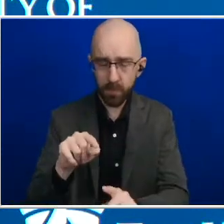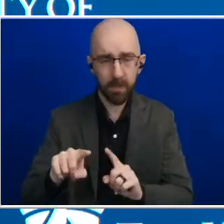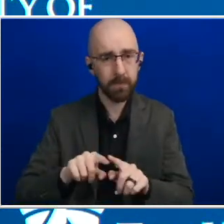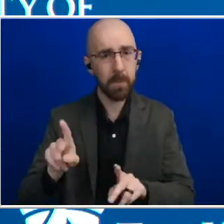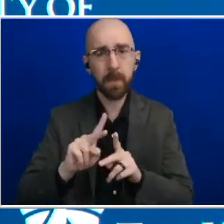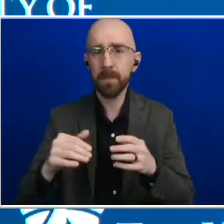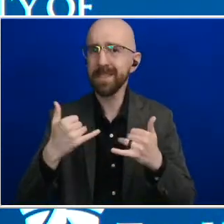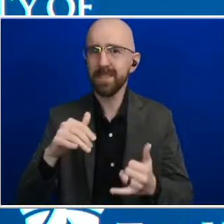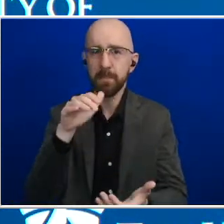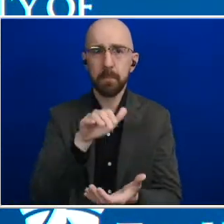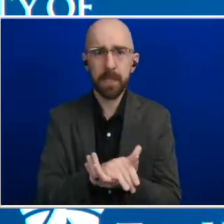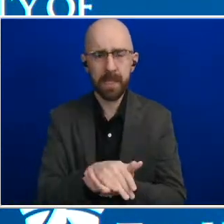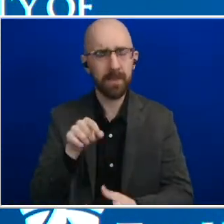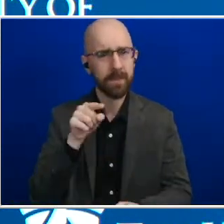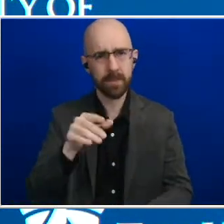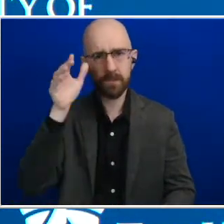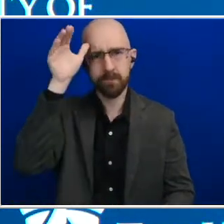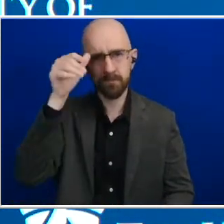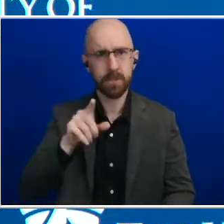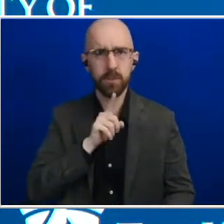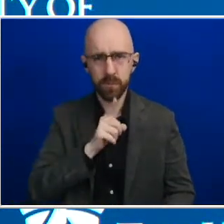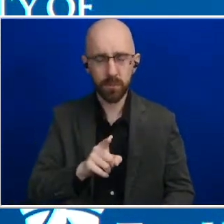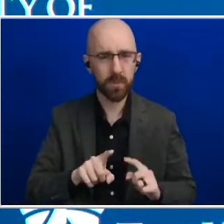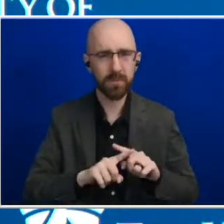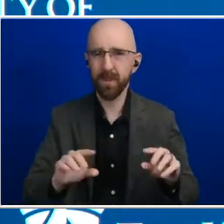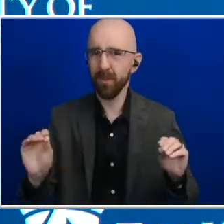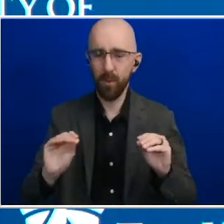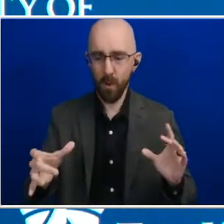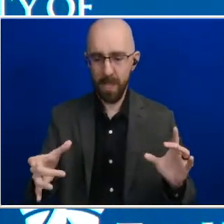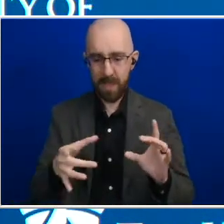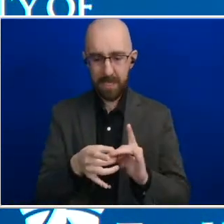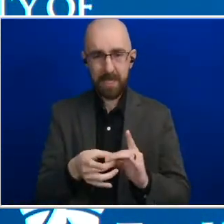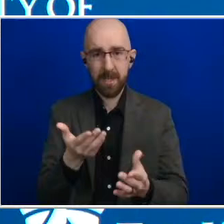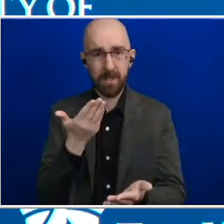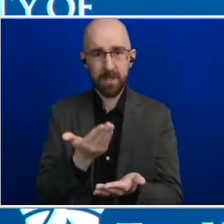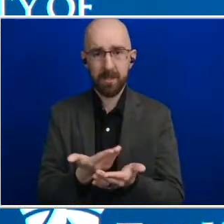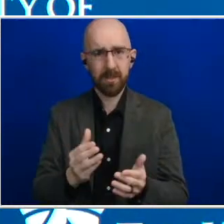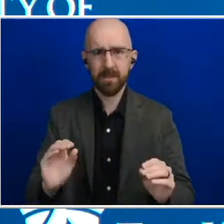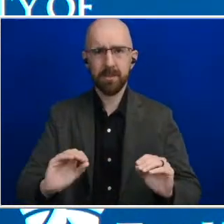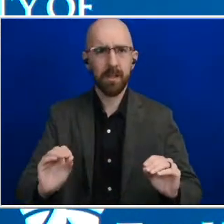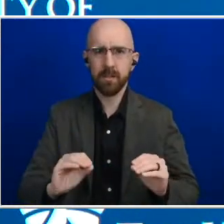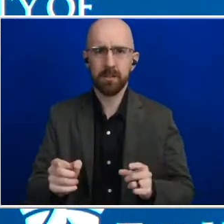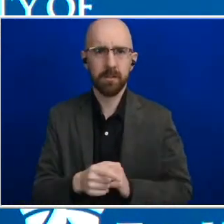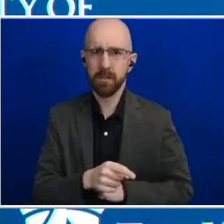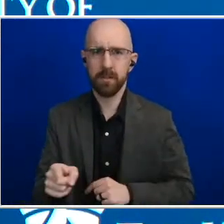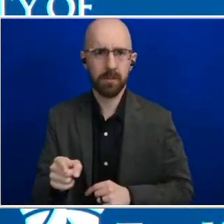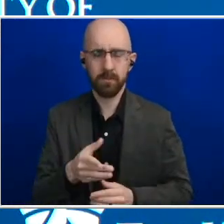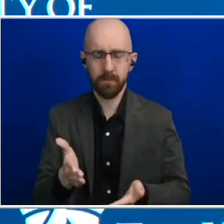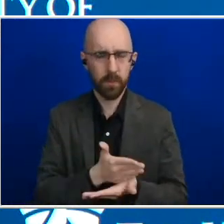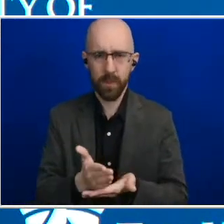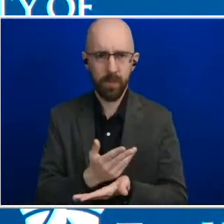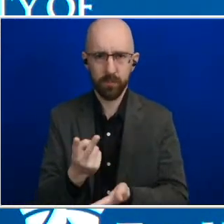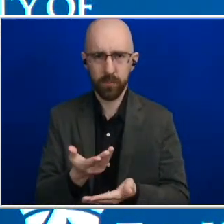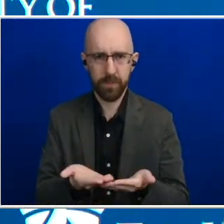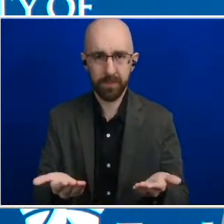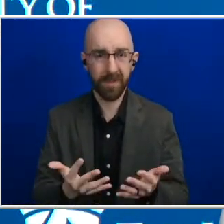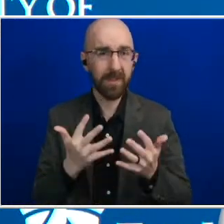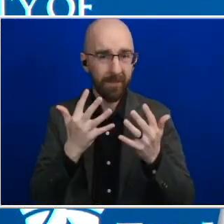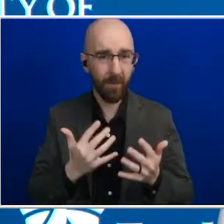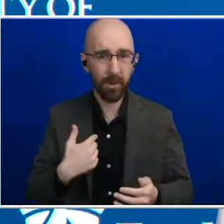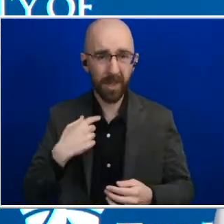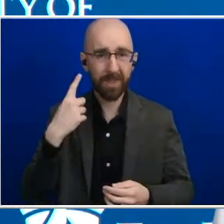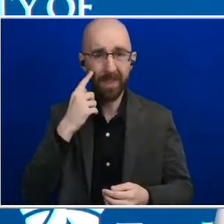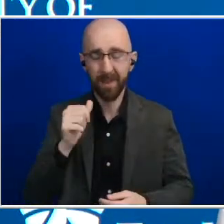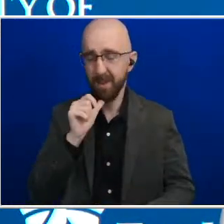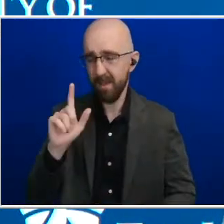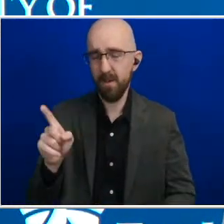but there is really no link at all between these two things. And it is very unfortunate. I think not only have